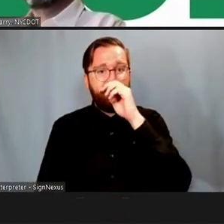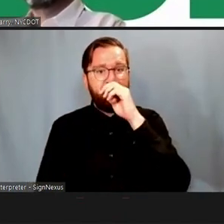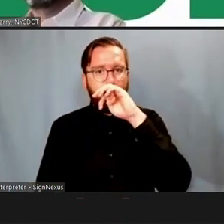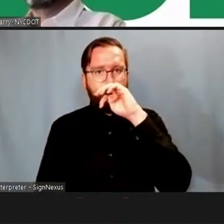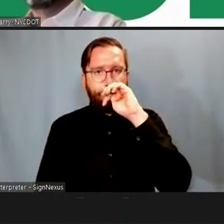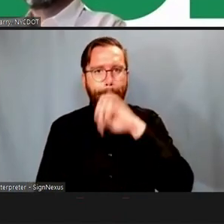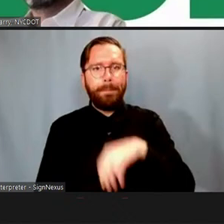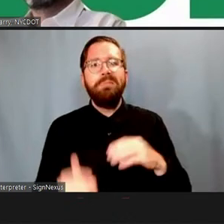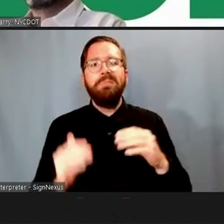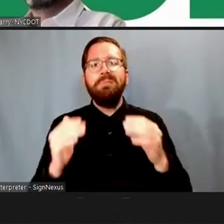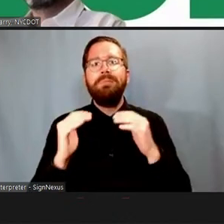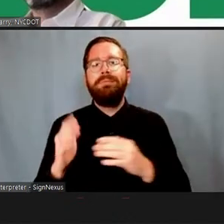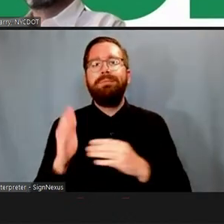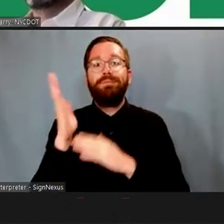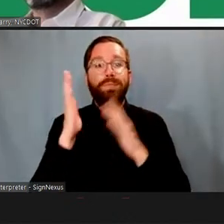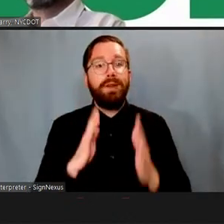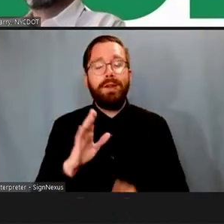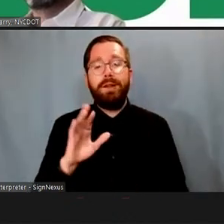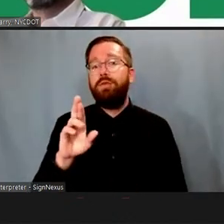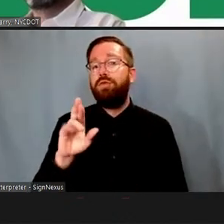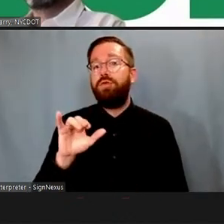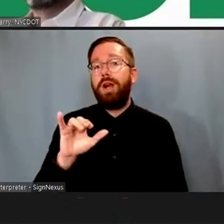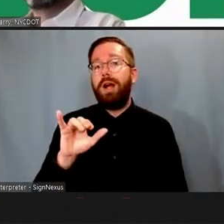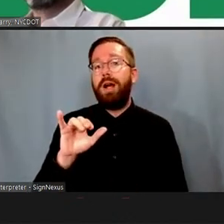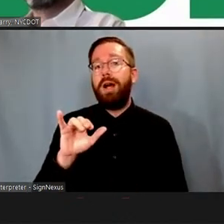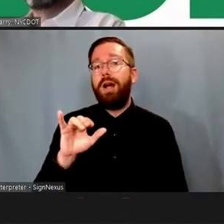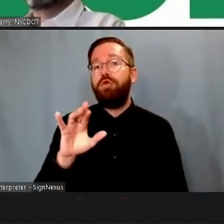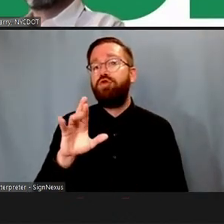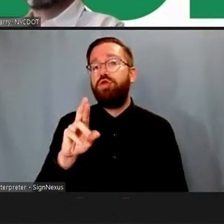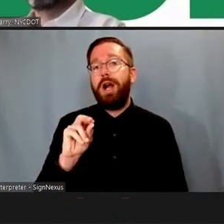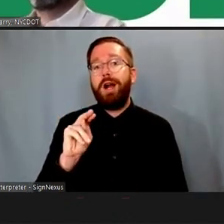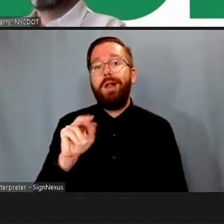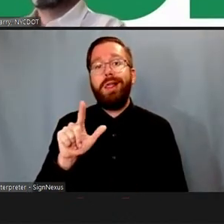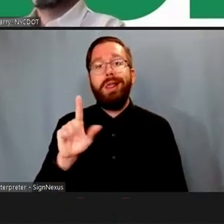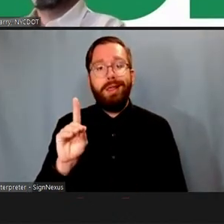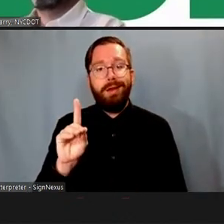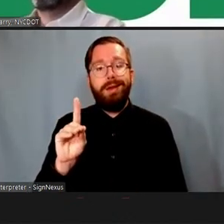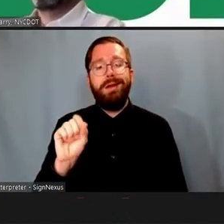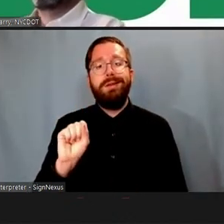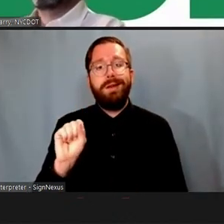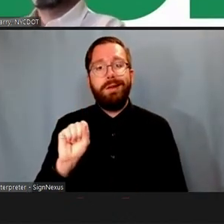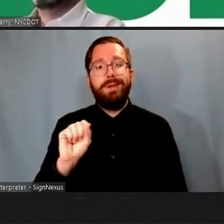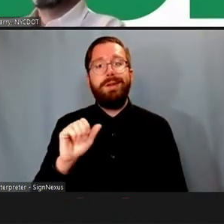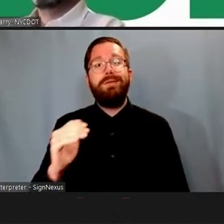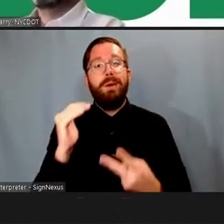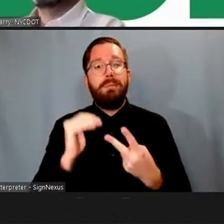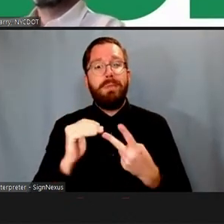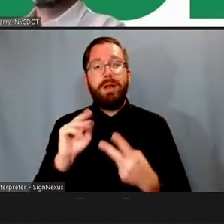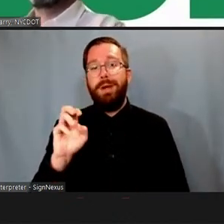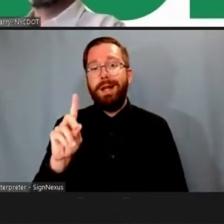the next speaker is ronald simoncini followed by ned day